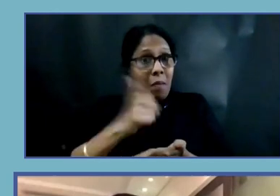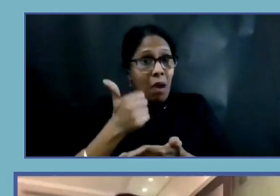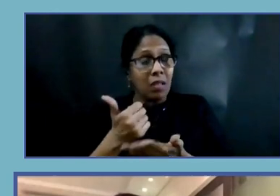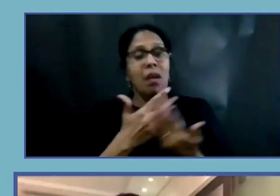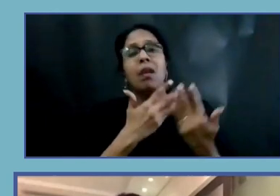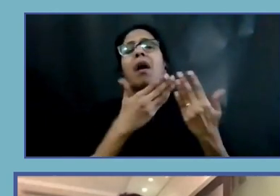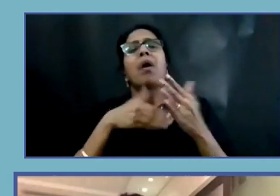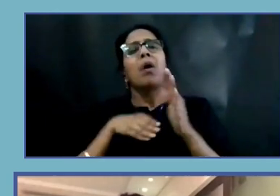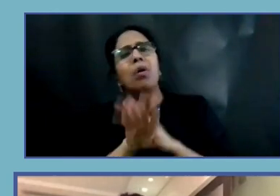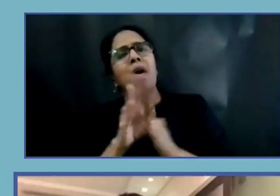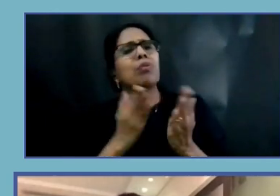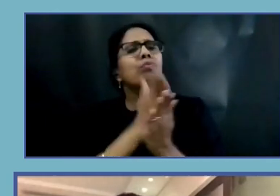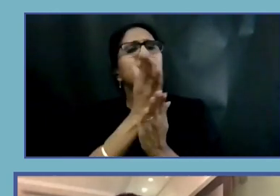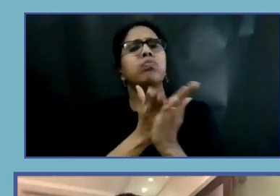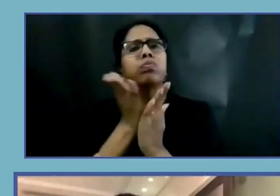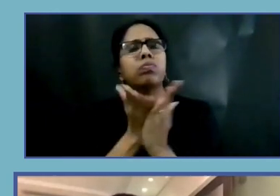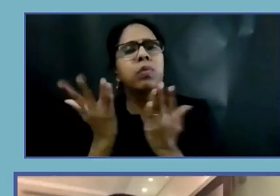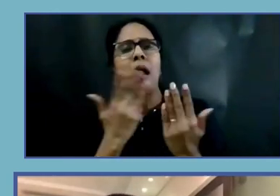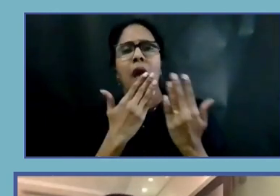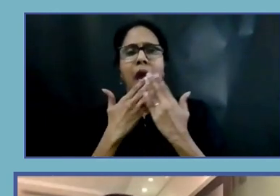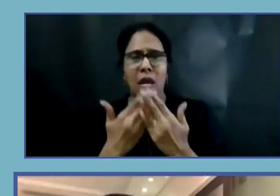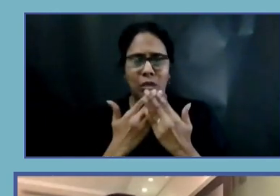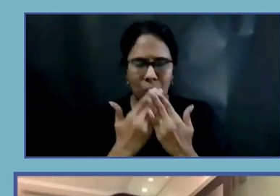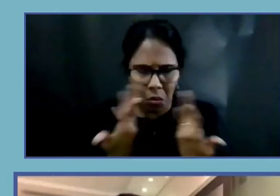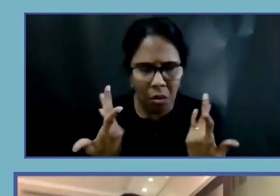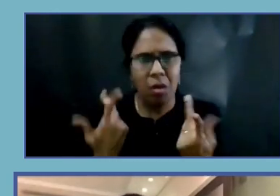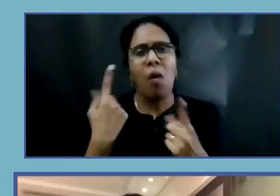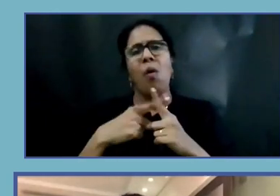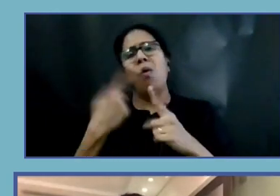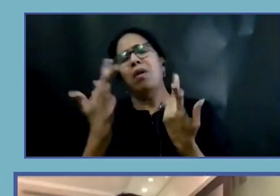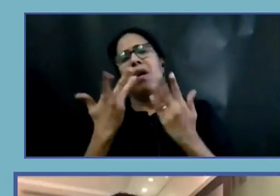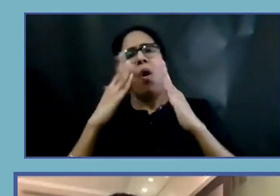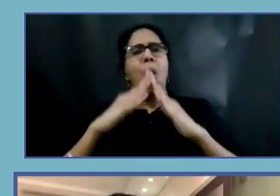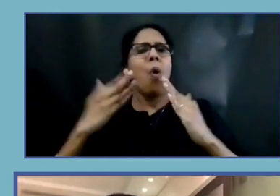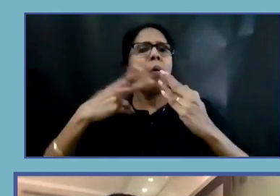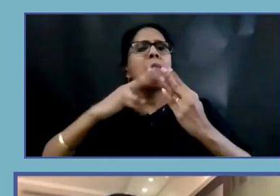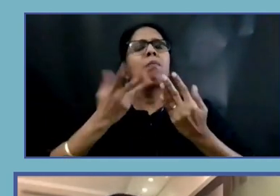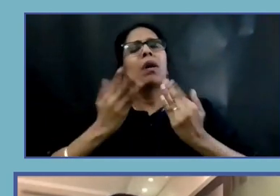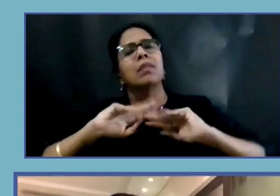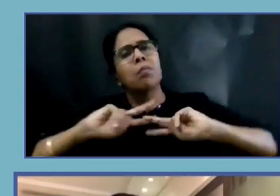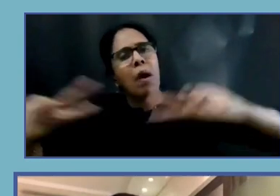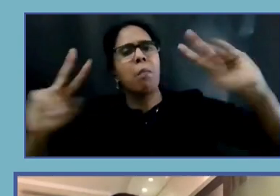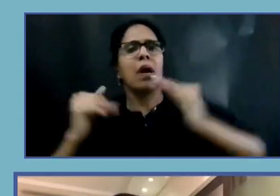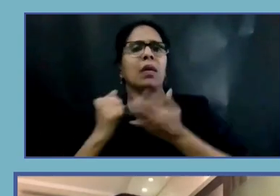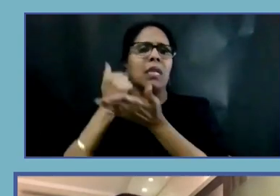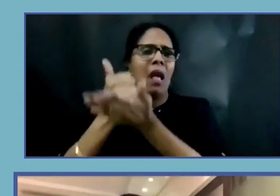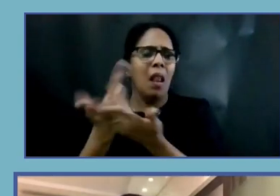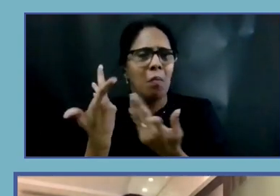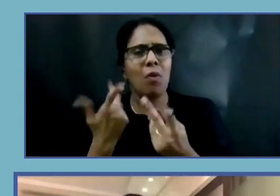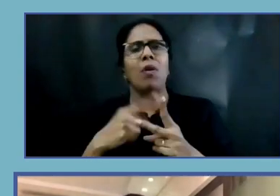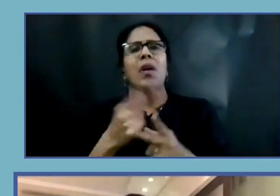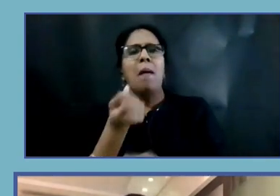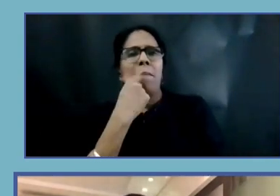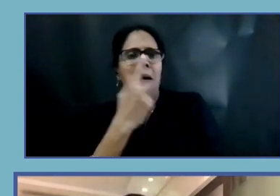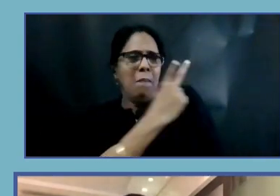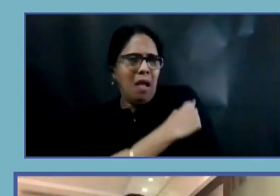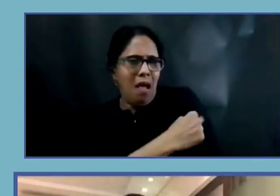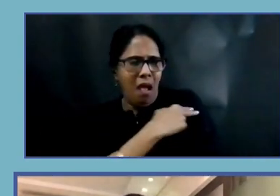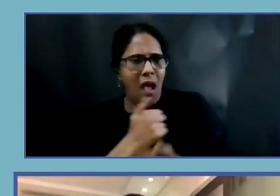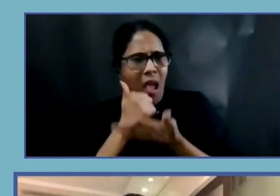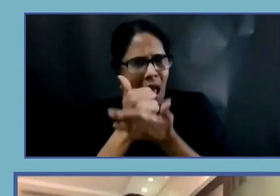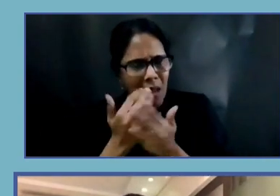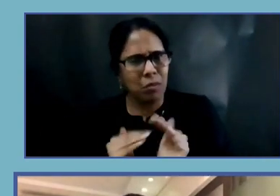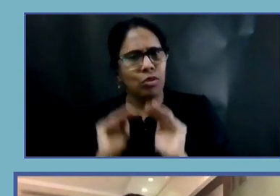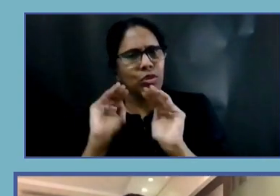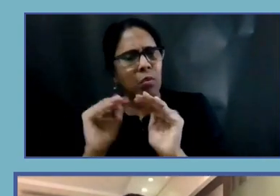education, someone through sending back to their homes, or some medical help. So you have to do it, and especially someone